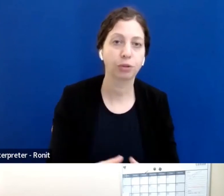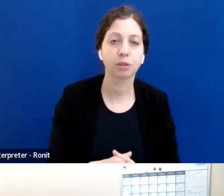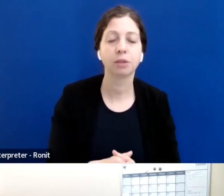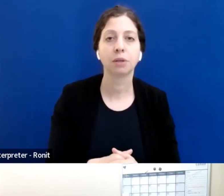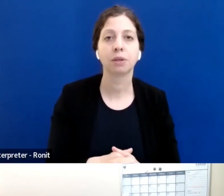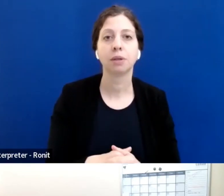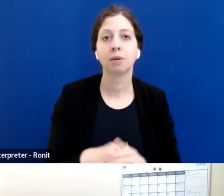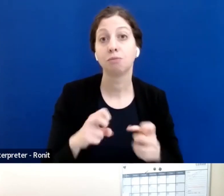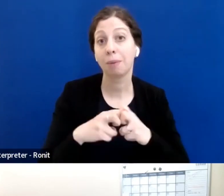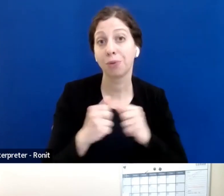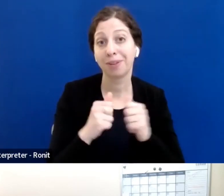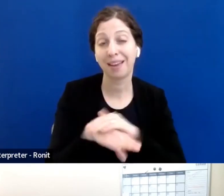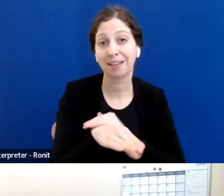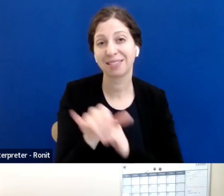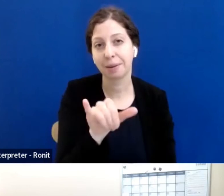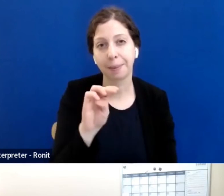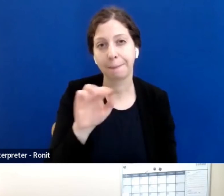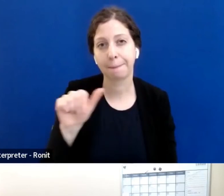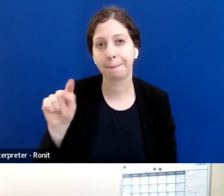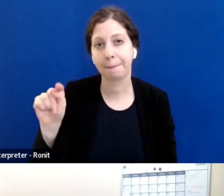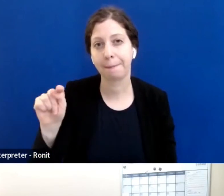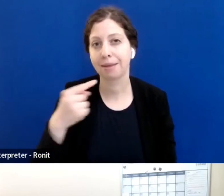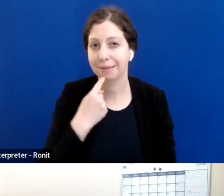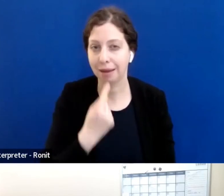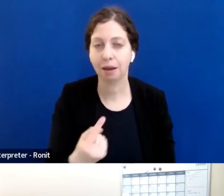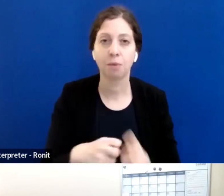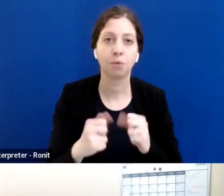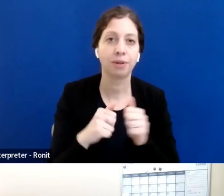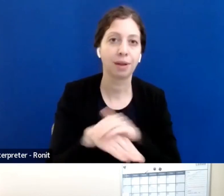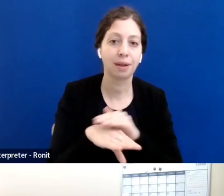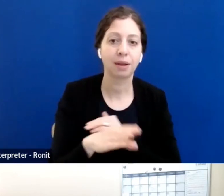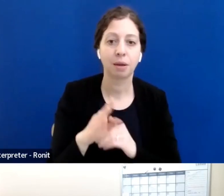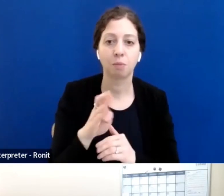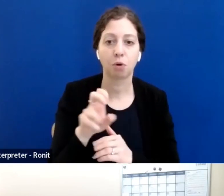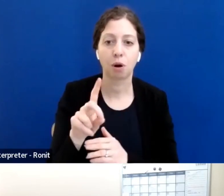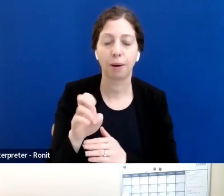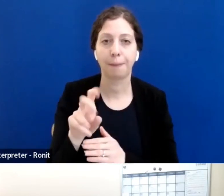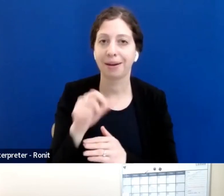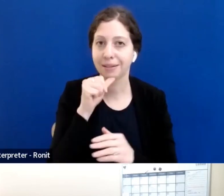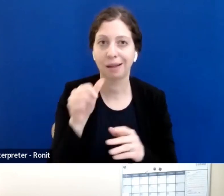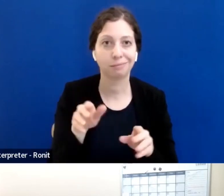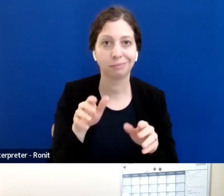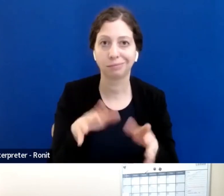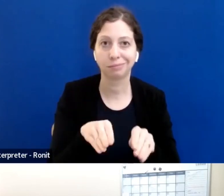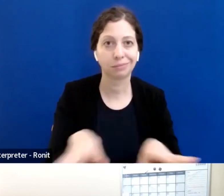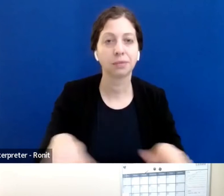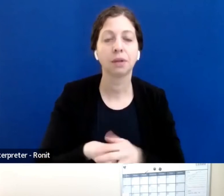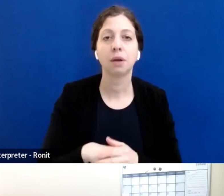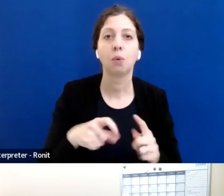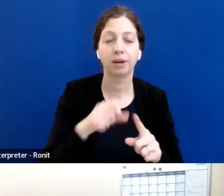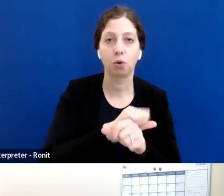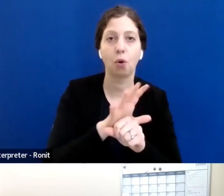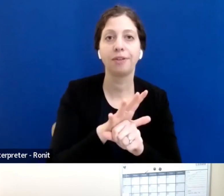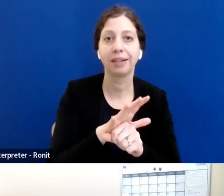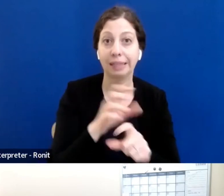problems with access, kind of like what Matt said, problems with access. Broadband is not ubiquitous. So even when COVID hit and everybody,